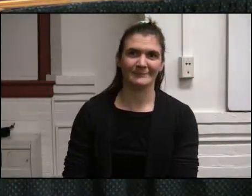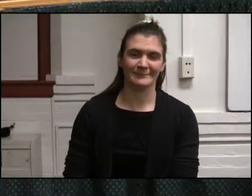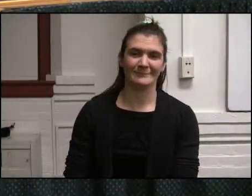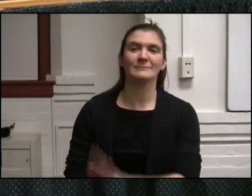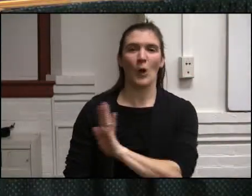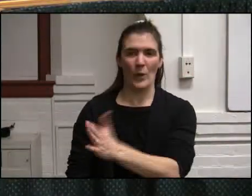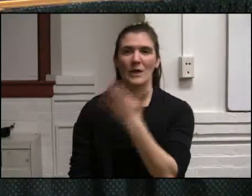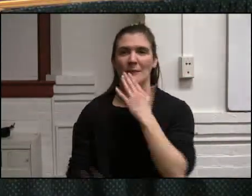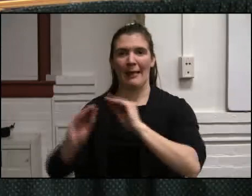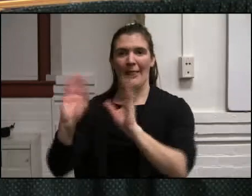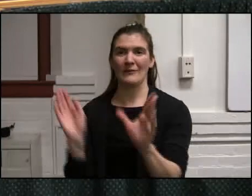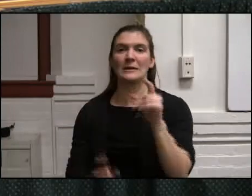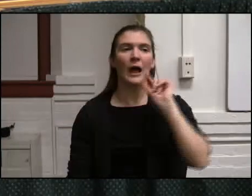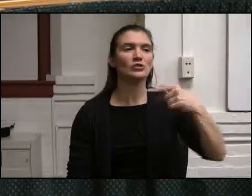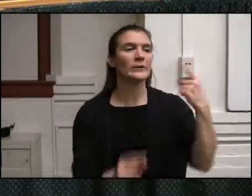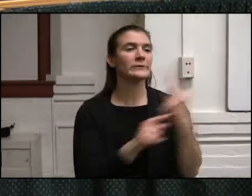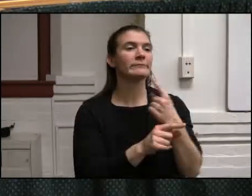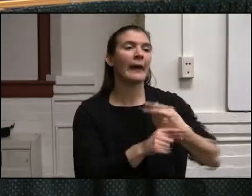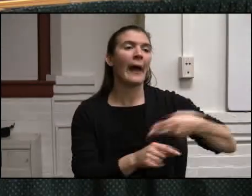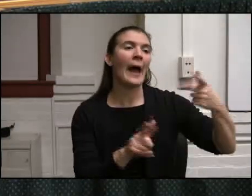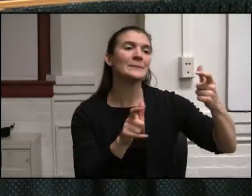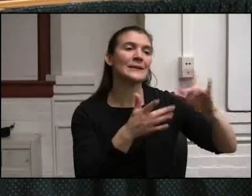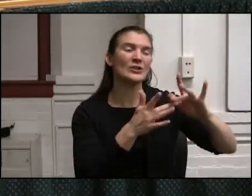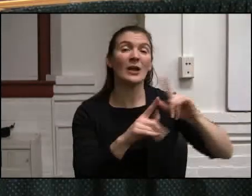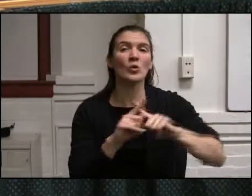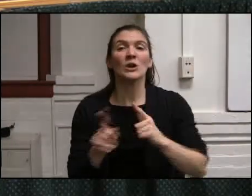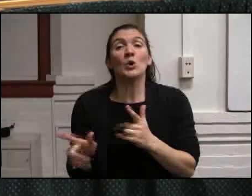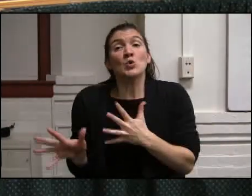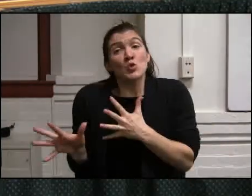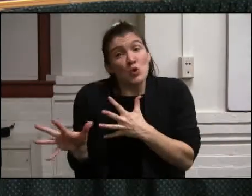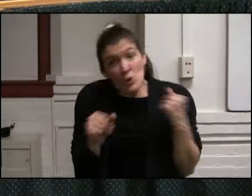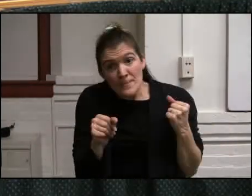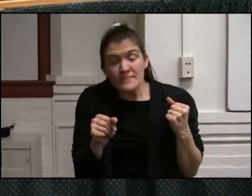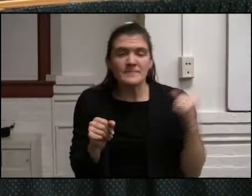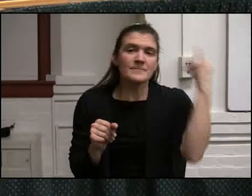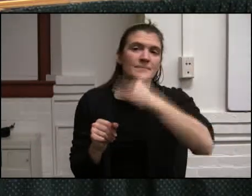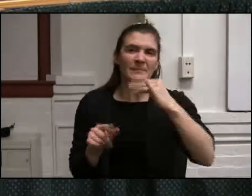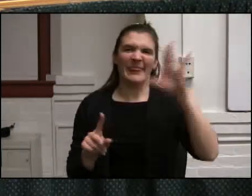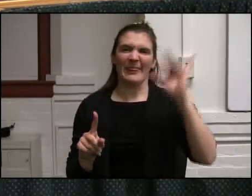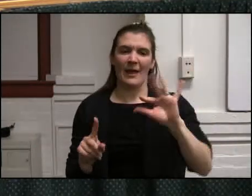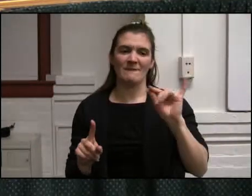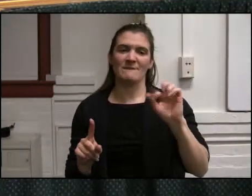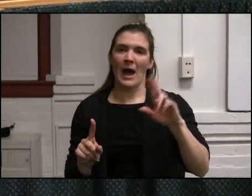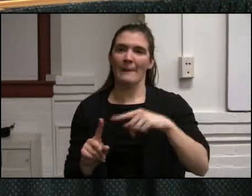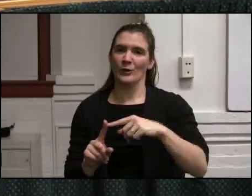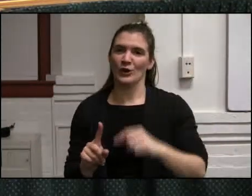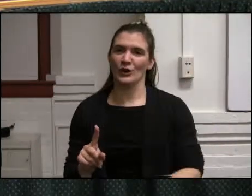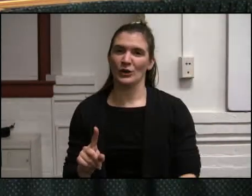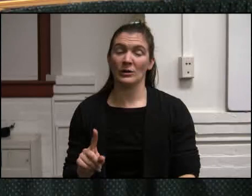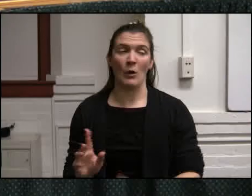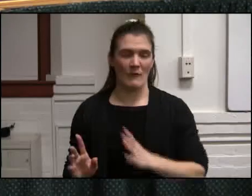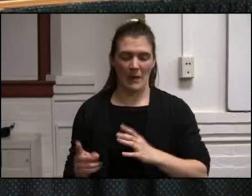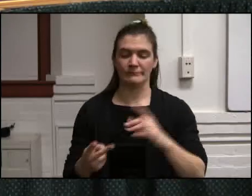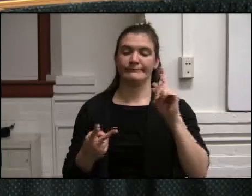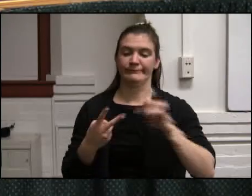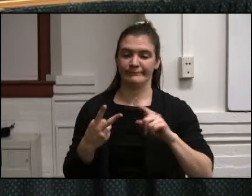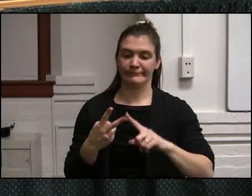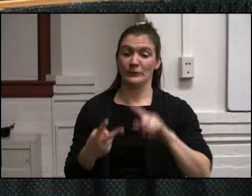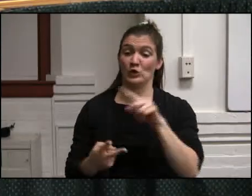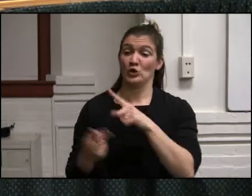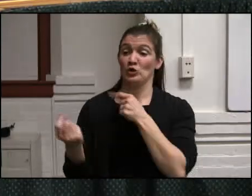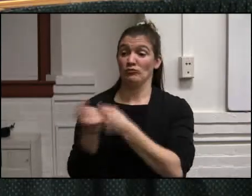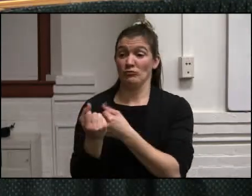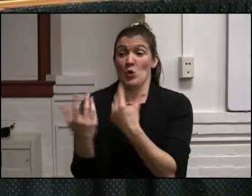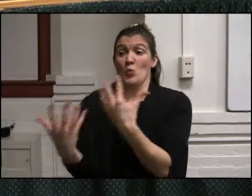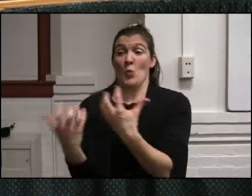So that's a good clarification, at least for me. But I'm kind of curious, if you want something to be, you're advocating